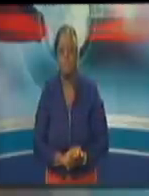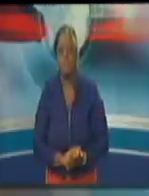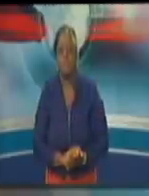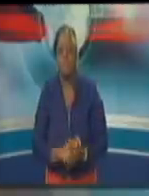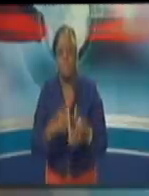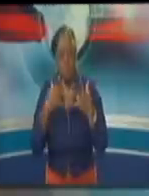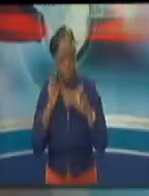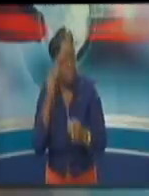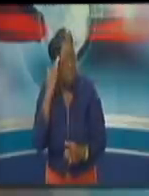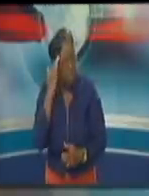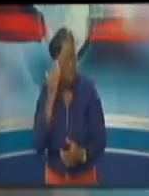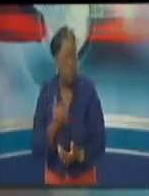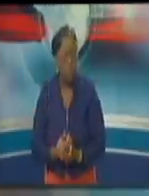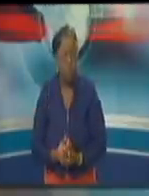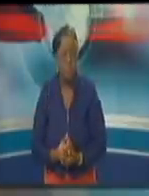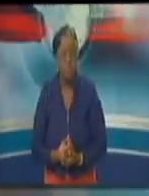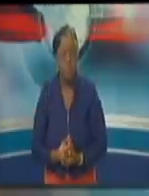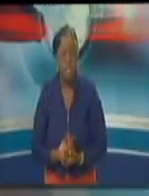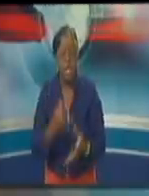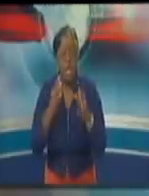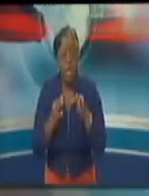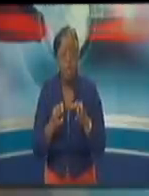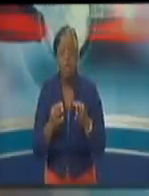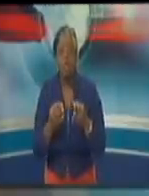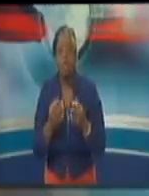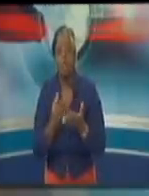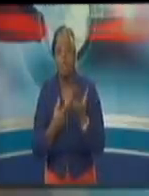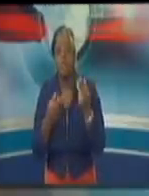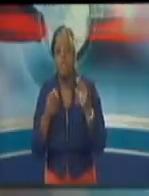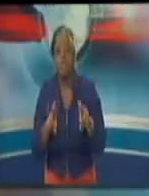out, in terms of what is happening